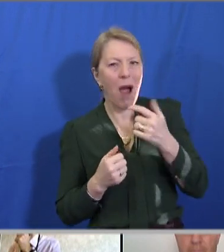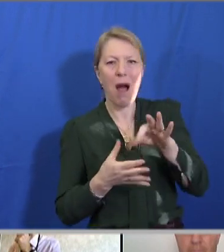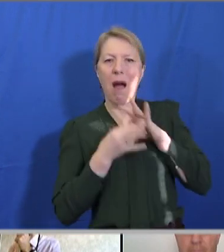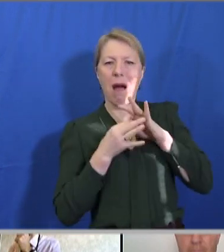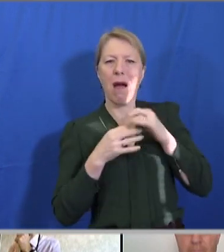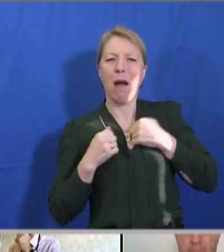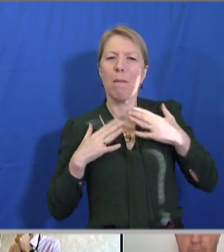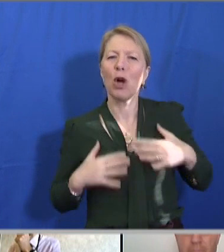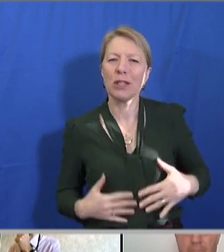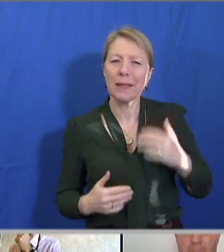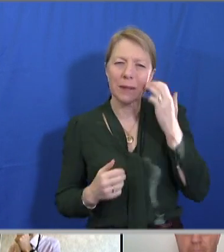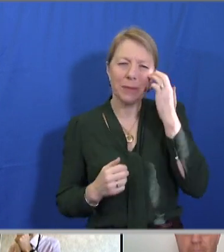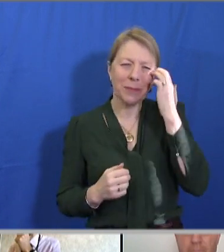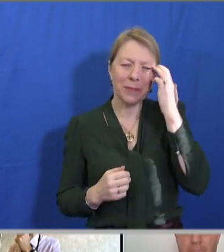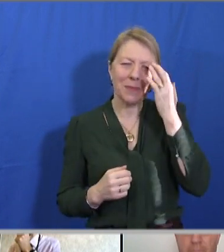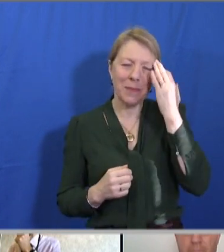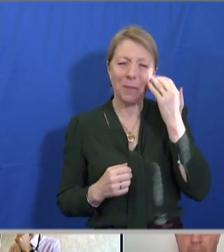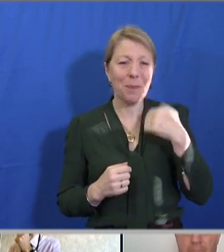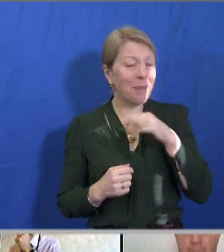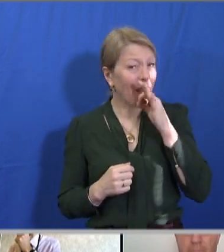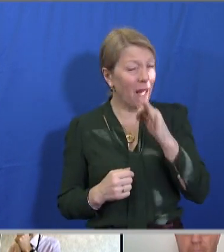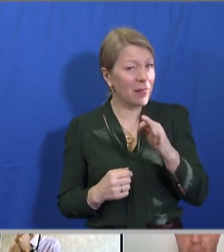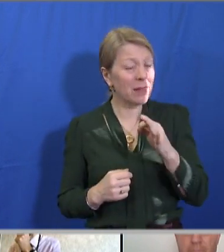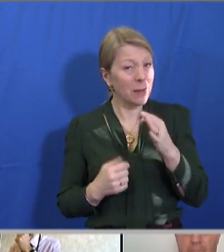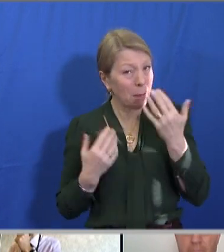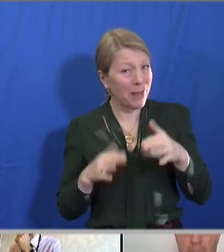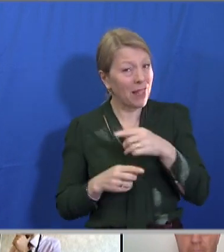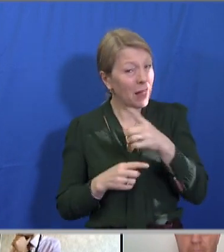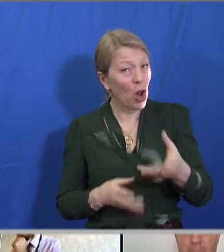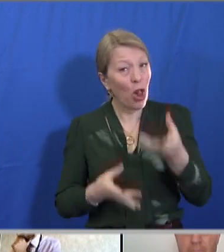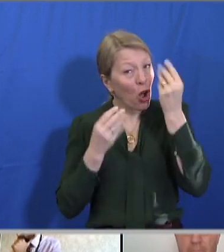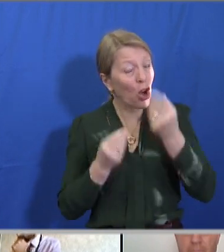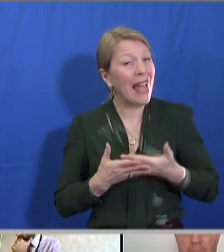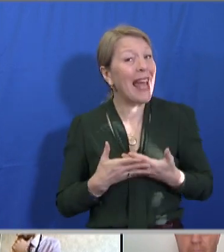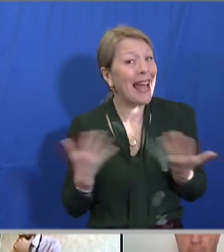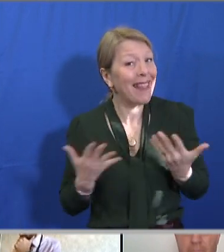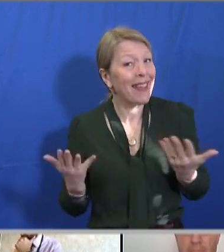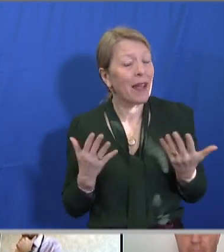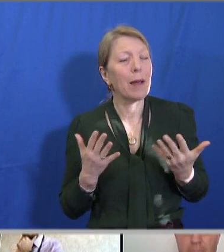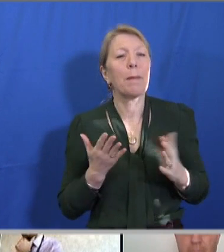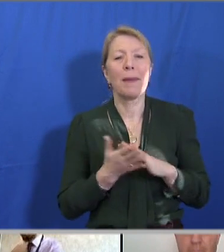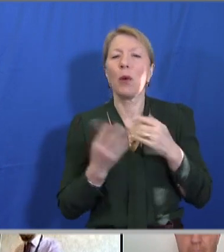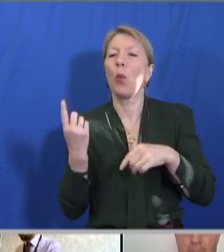foresee and correct such end-user accessibility issues?